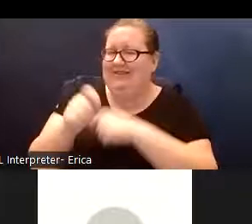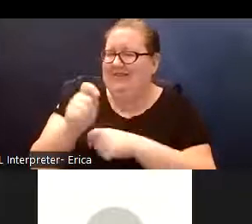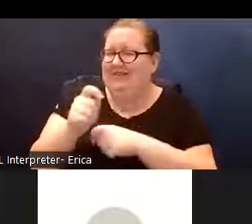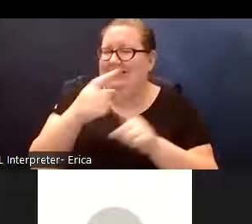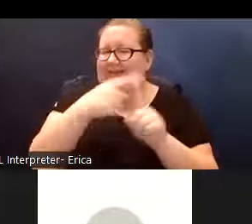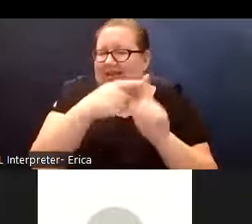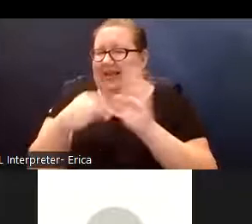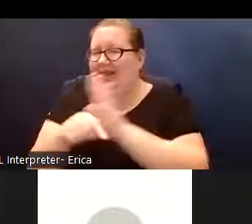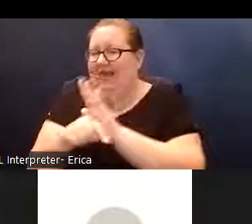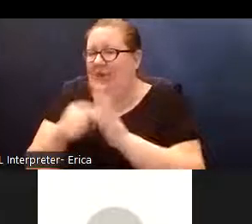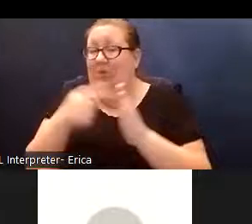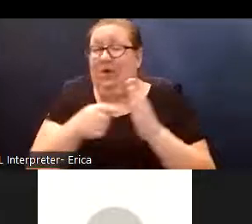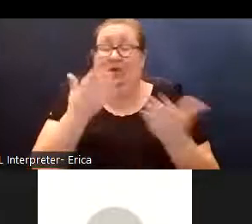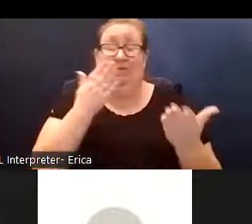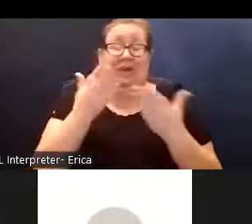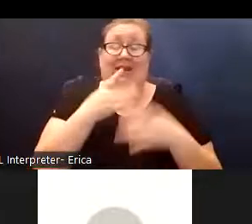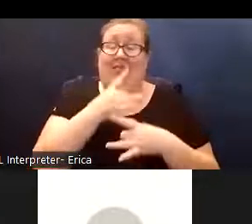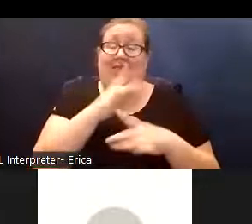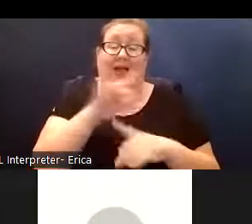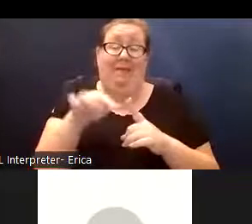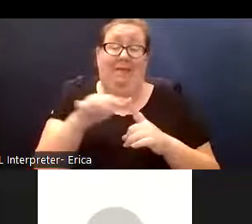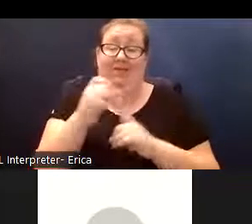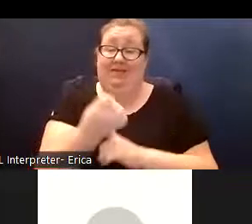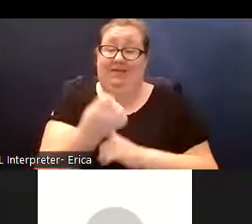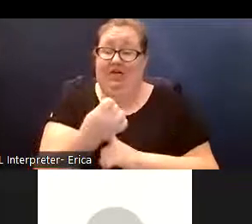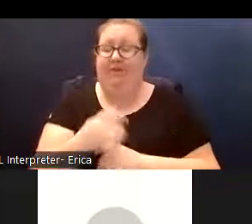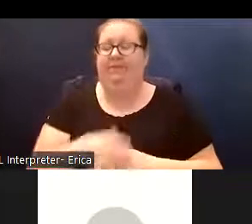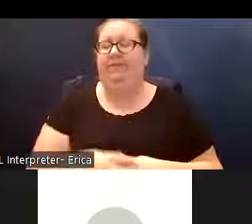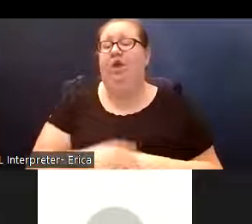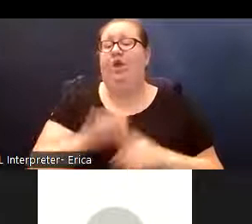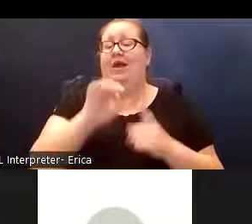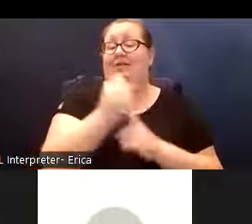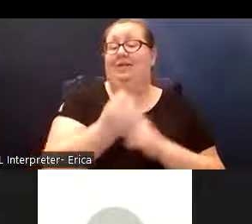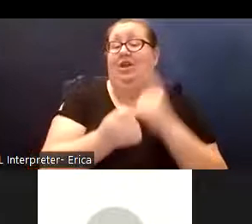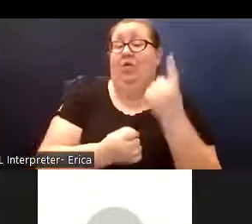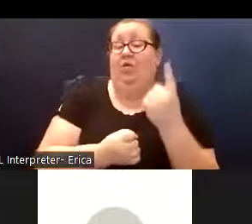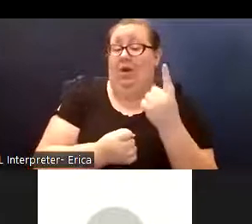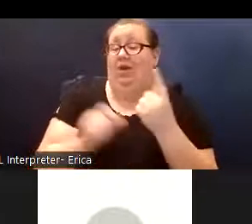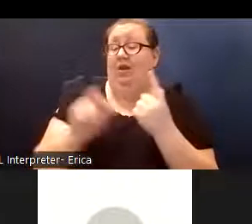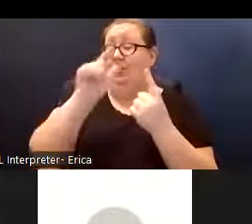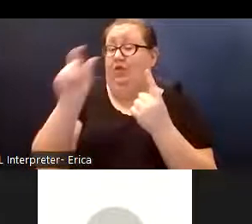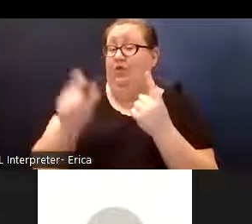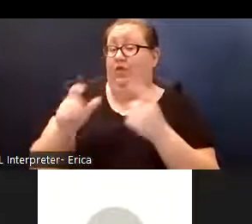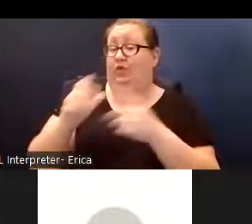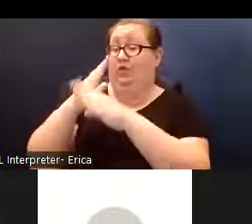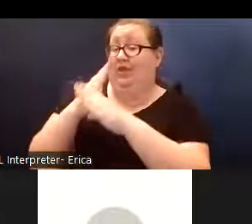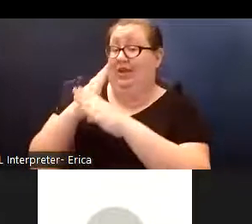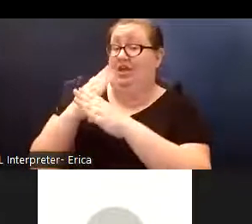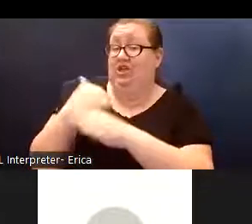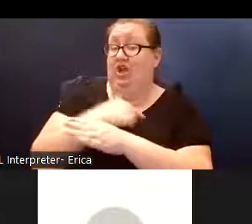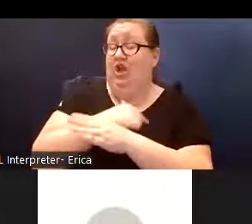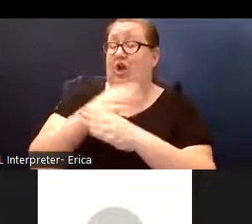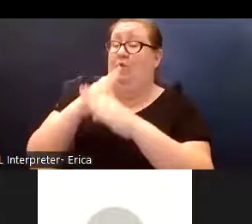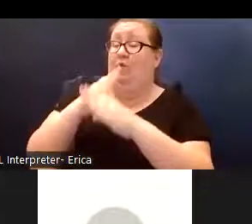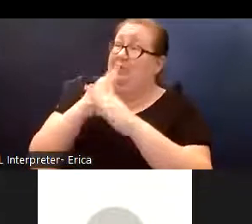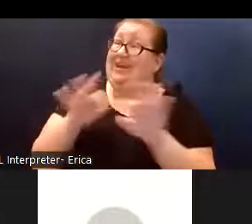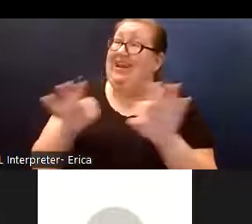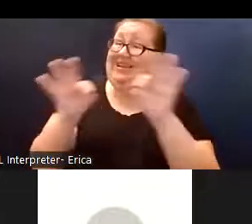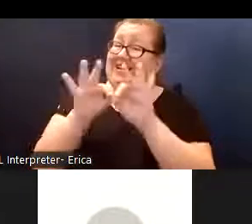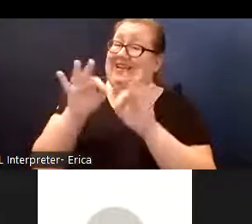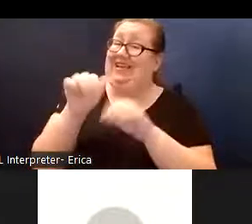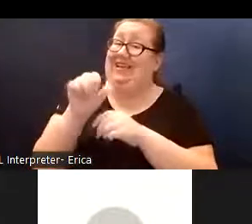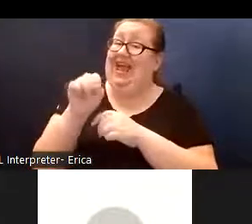scenario, etc. So for scenario one, for the coastal protections, we're protecting key assets